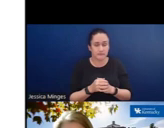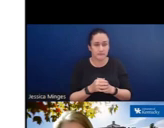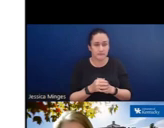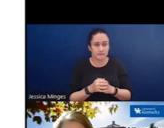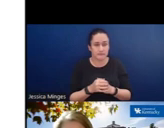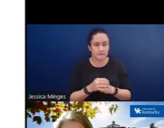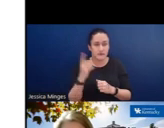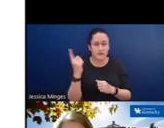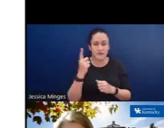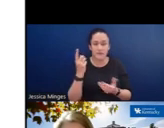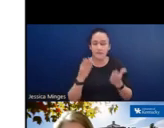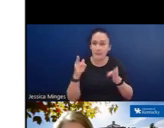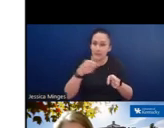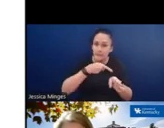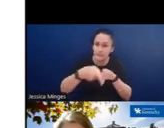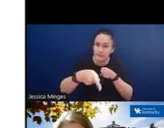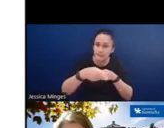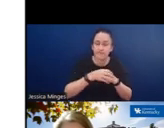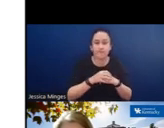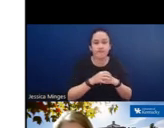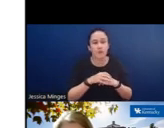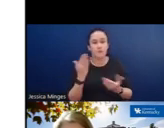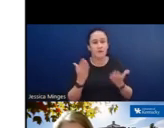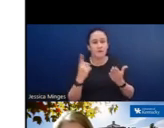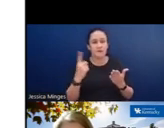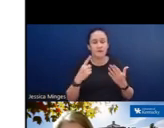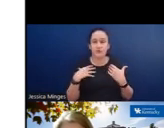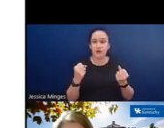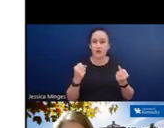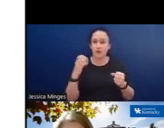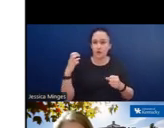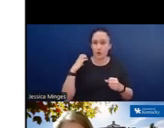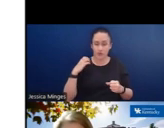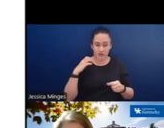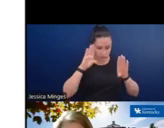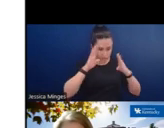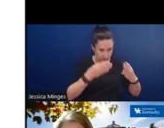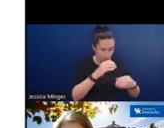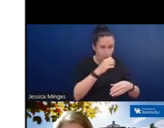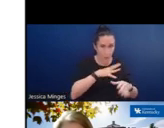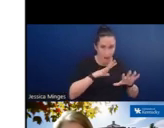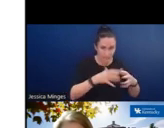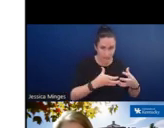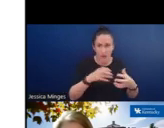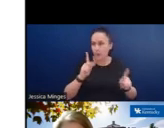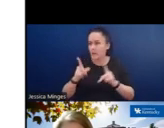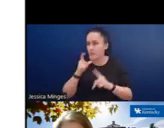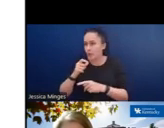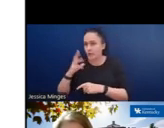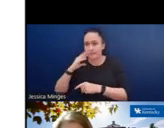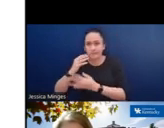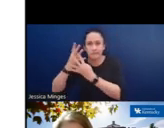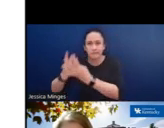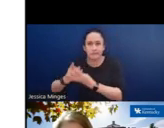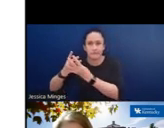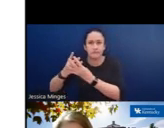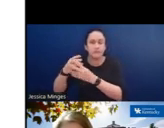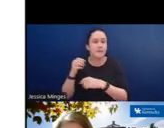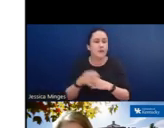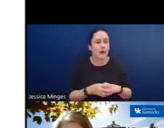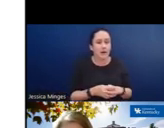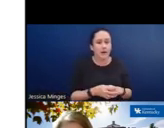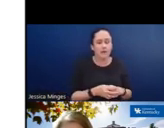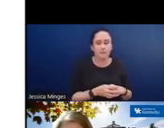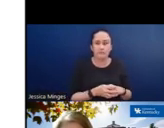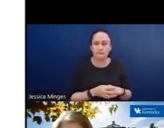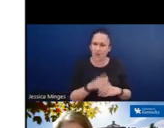someone can be specialized. So they might be a recovery coach that works specifically with women or specifically with people who are incarcerated. And so there